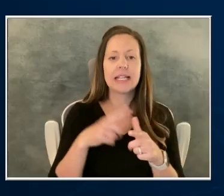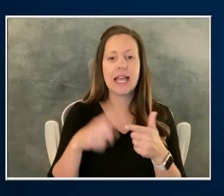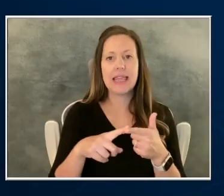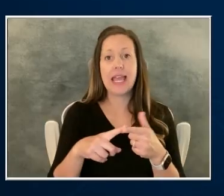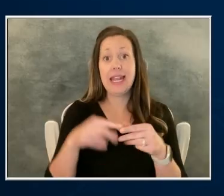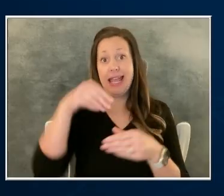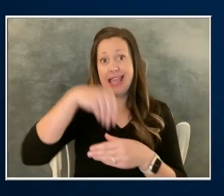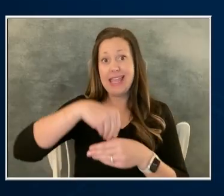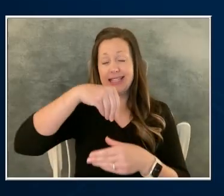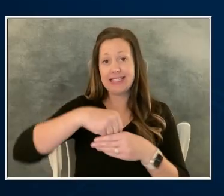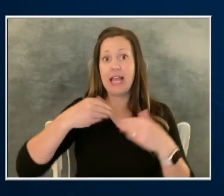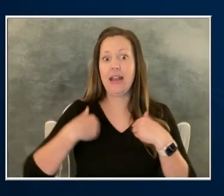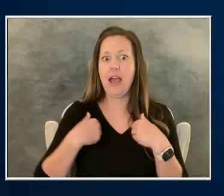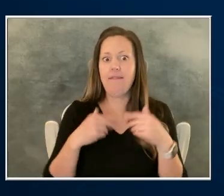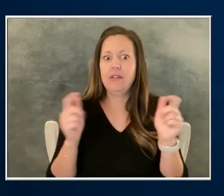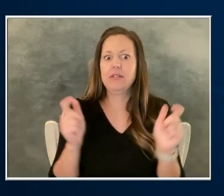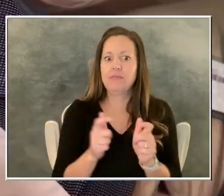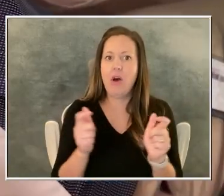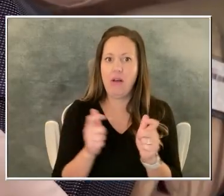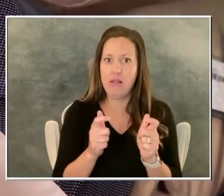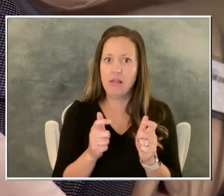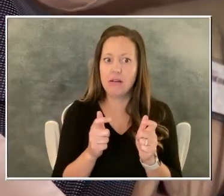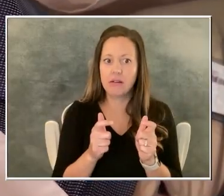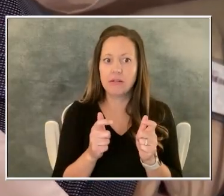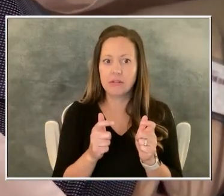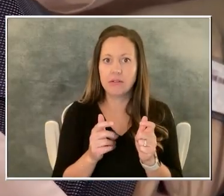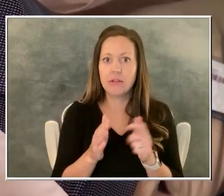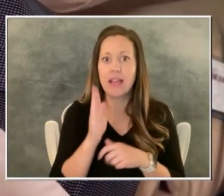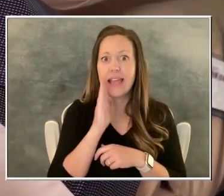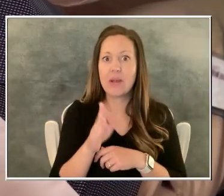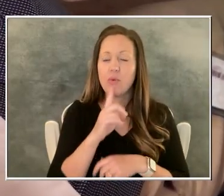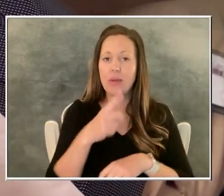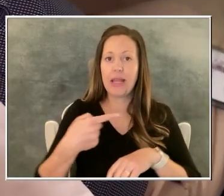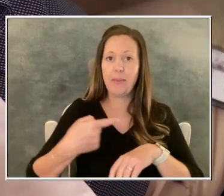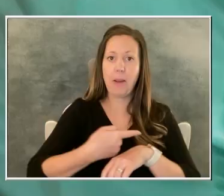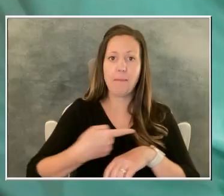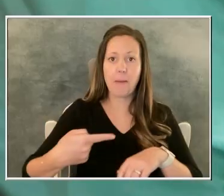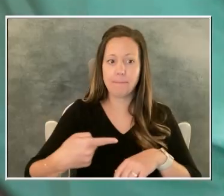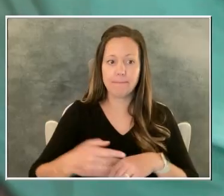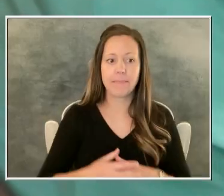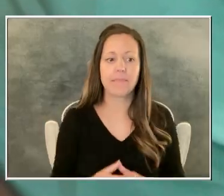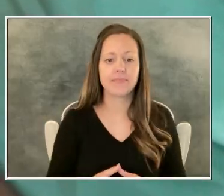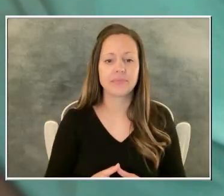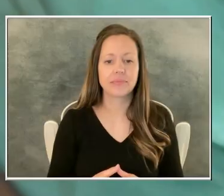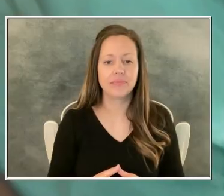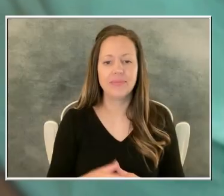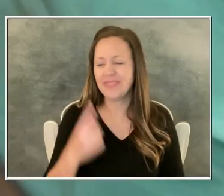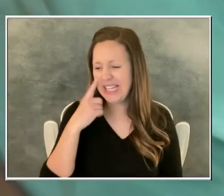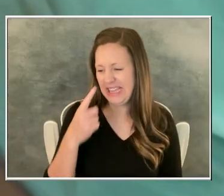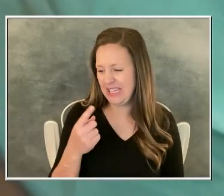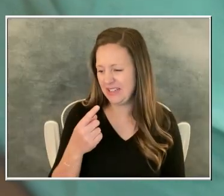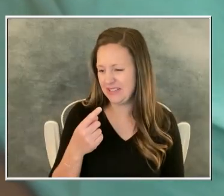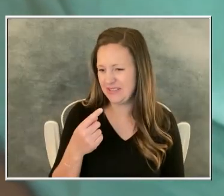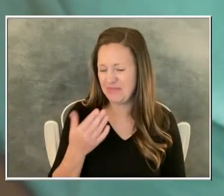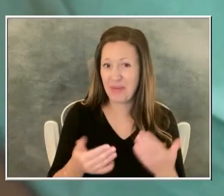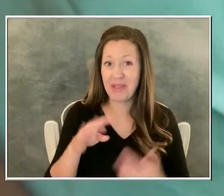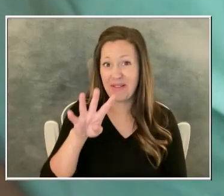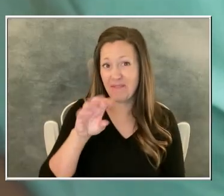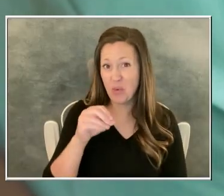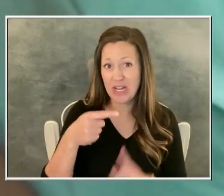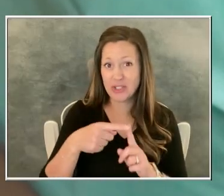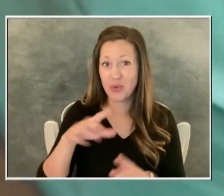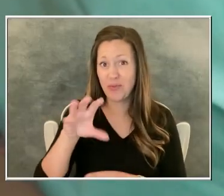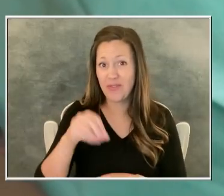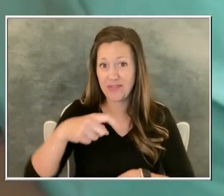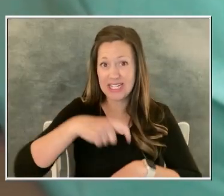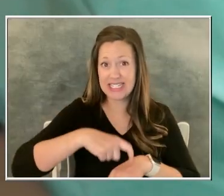certain pattern to it that goes in and out very fast. I want to say it's 40, 50 times a second, and that's what cuts